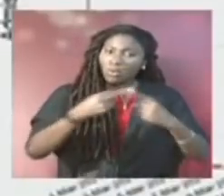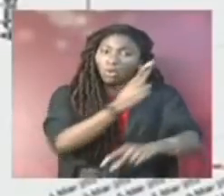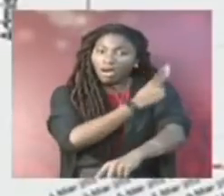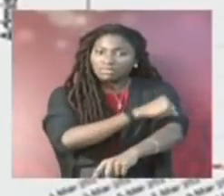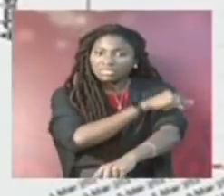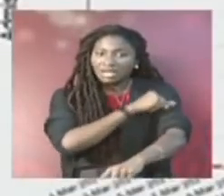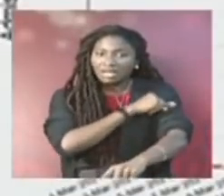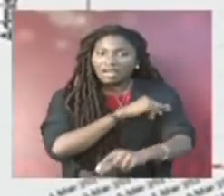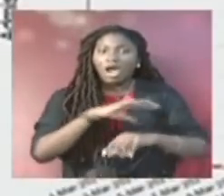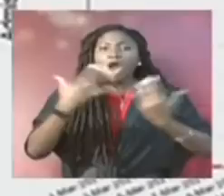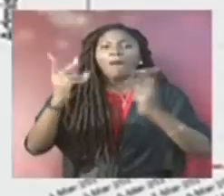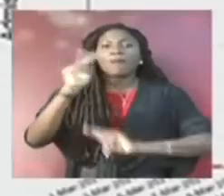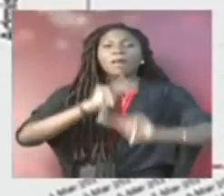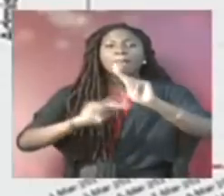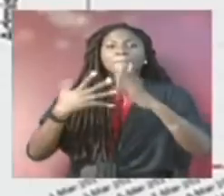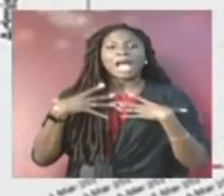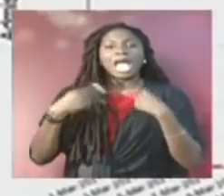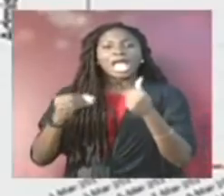increasing.